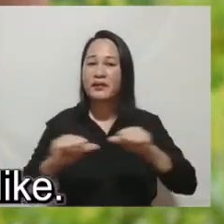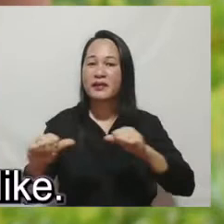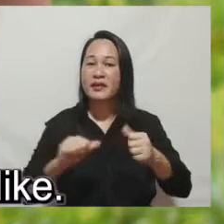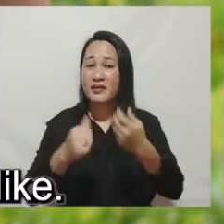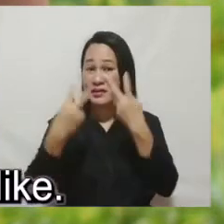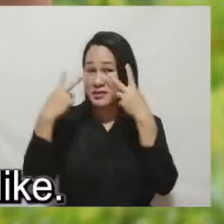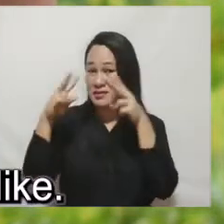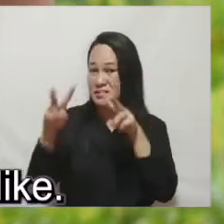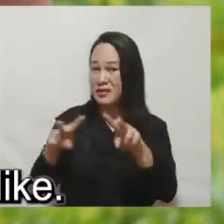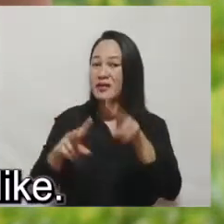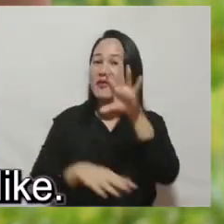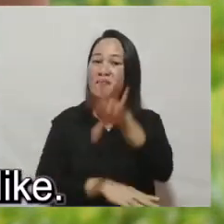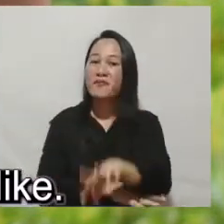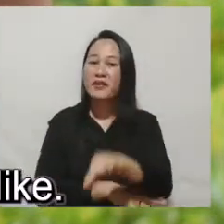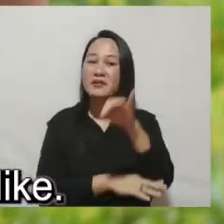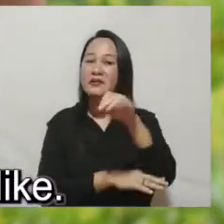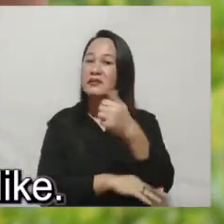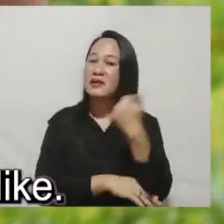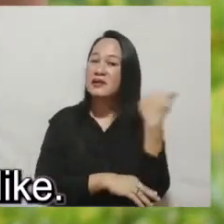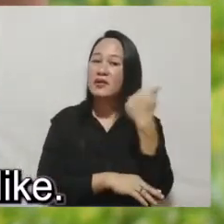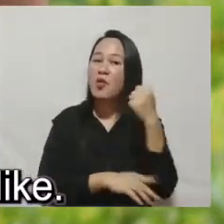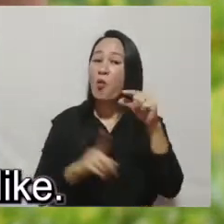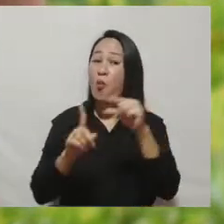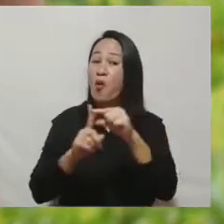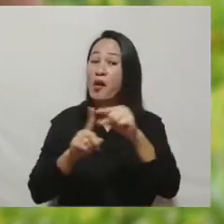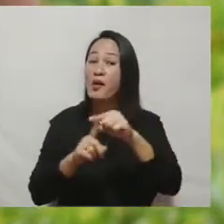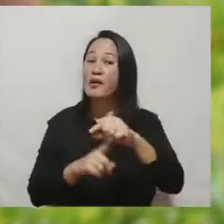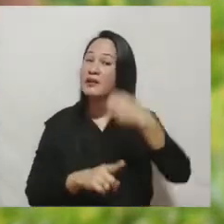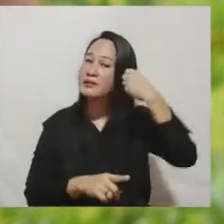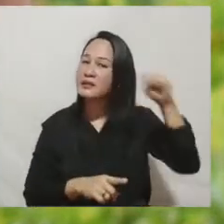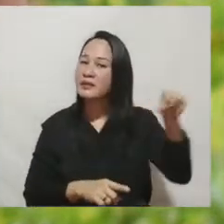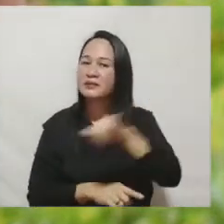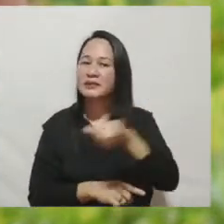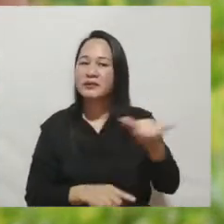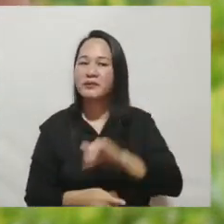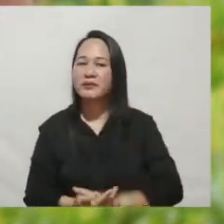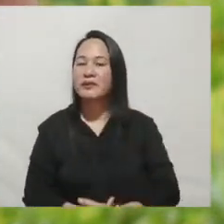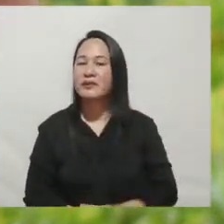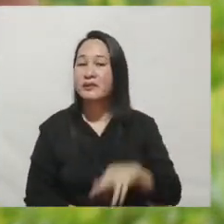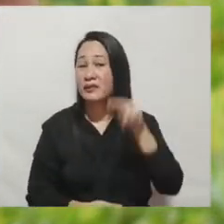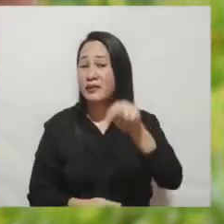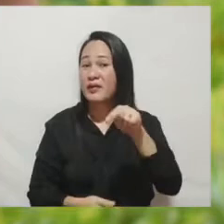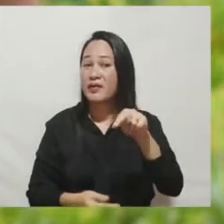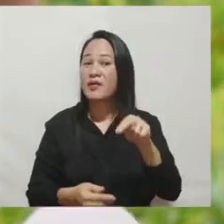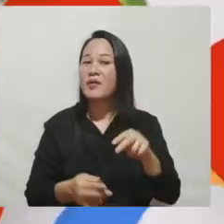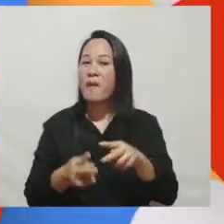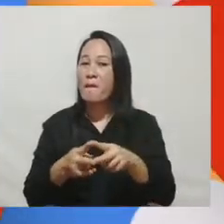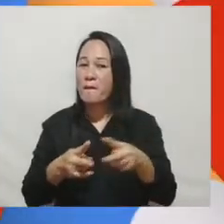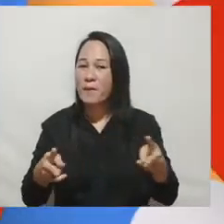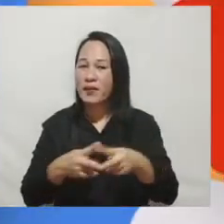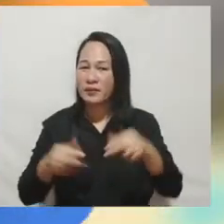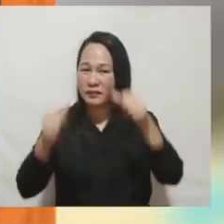find some words that sound alike. You need to be very alert on this one.